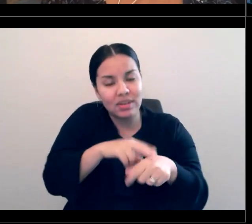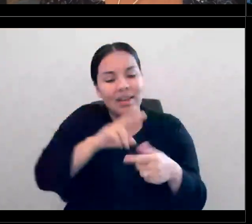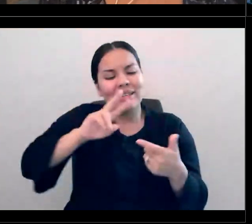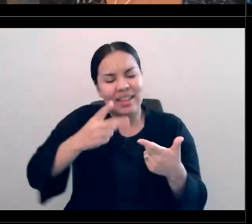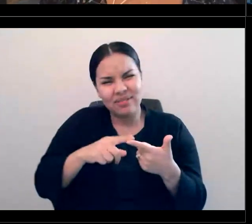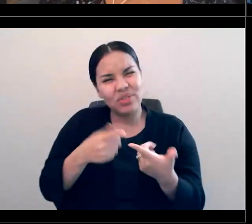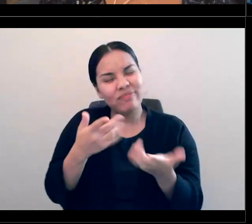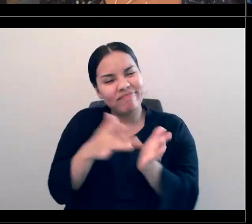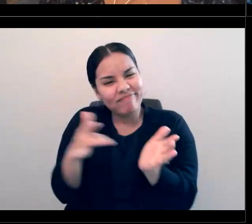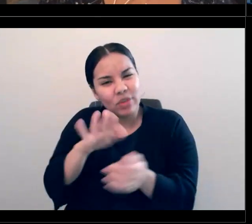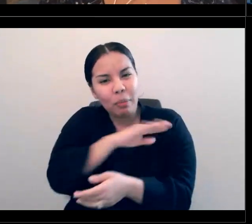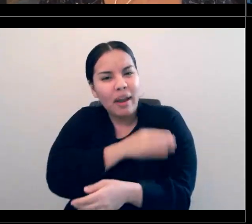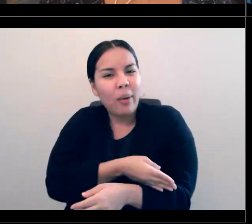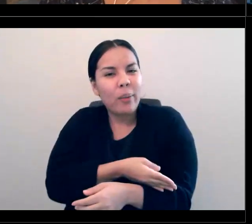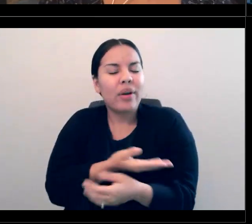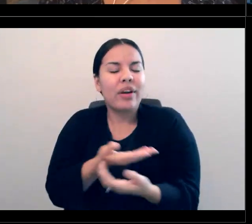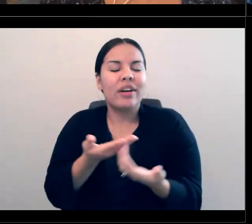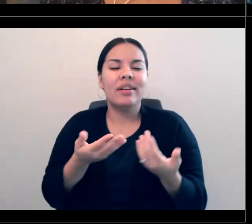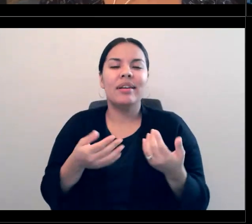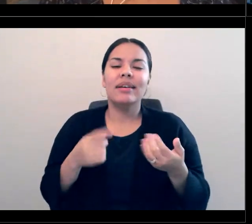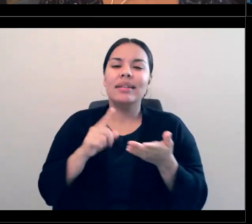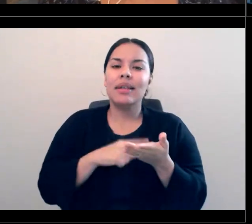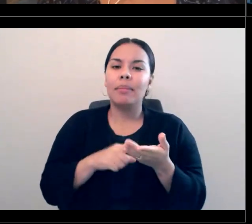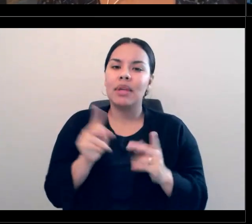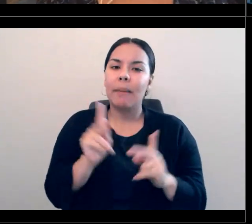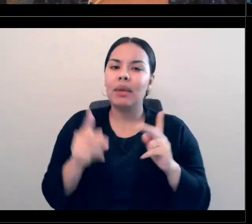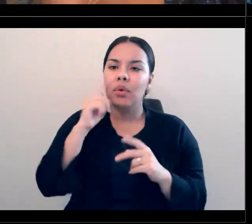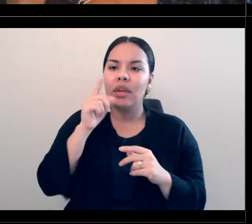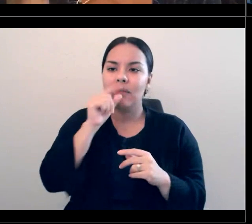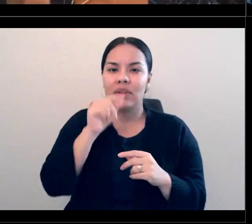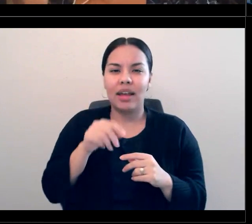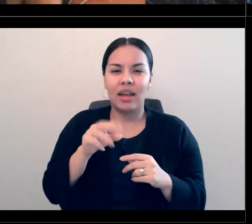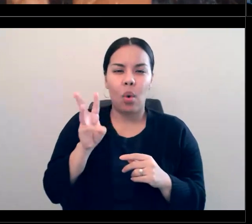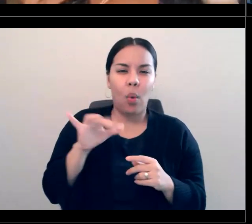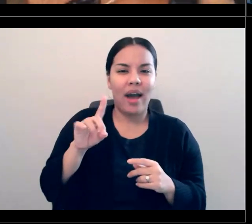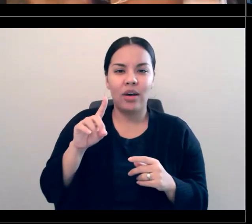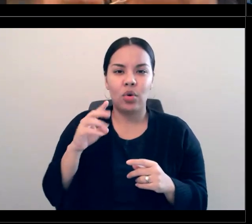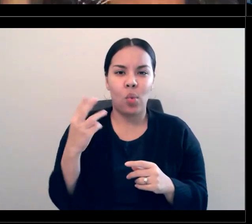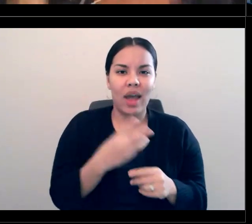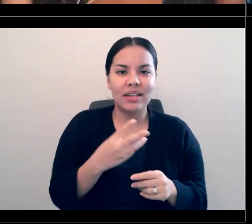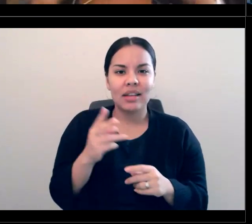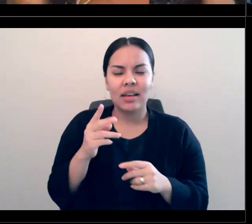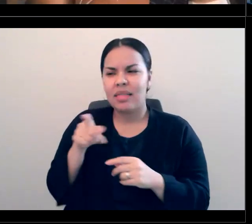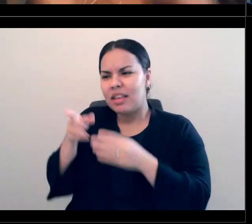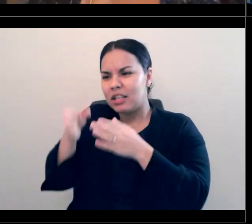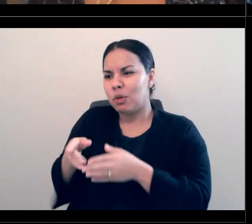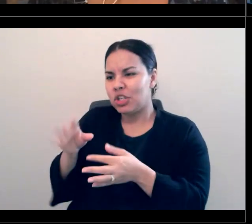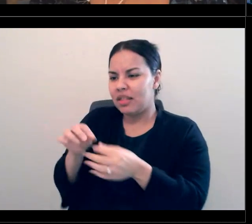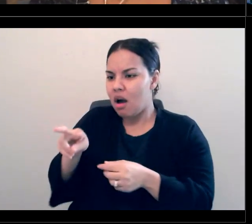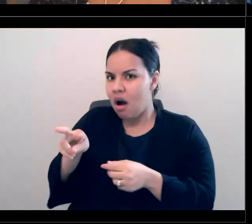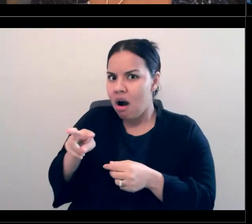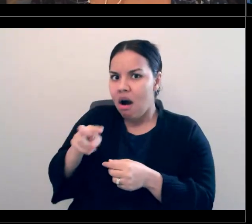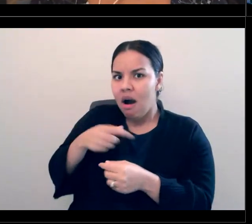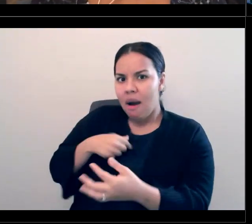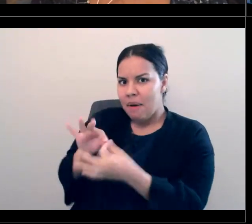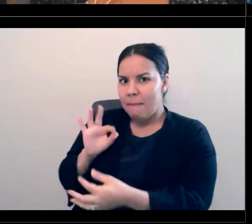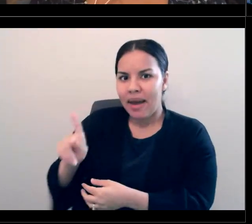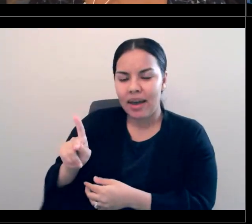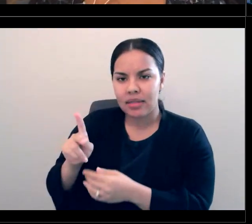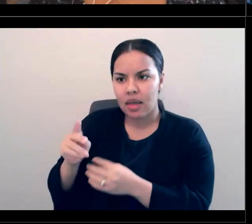power, right? And sometimes people think of Twitter as like the Wild West, like this person said this, I'm gonna snark back and da da da da. No, like